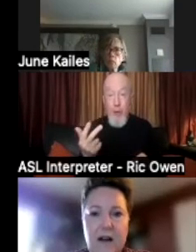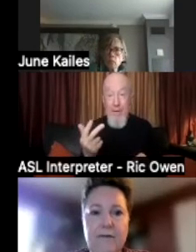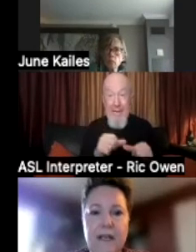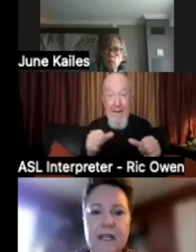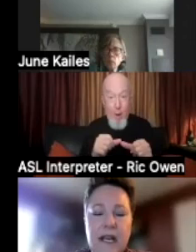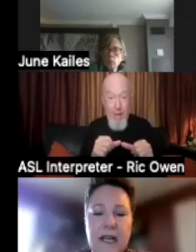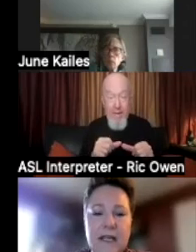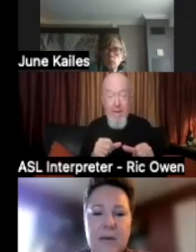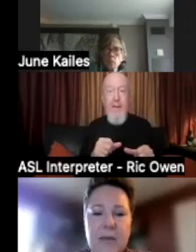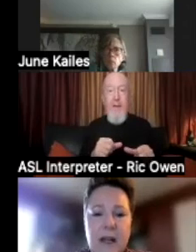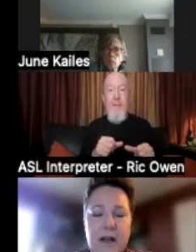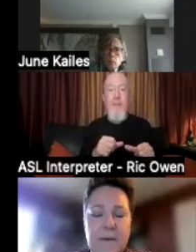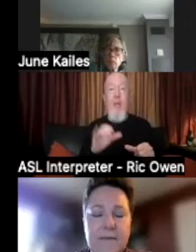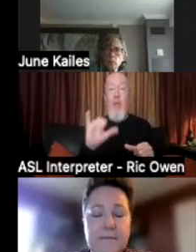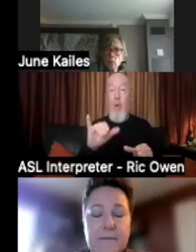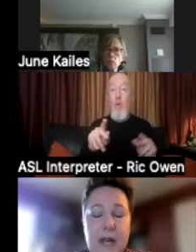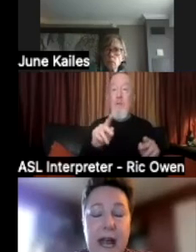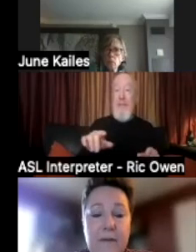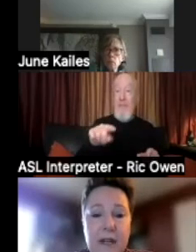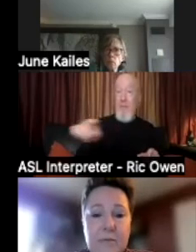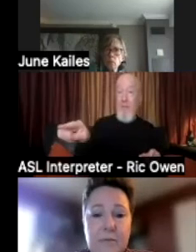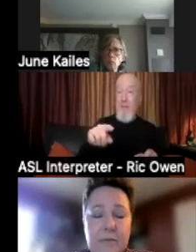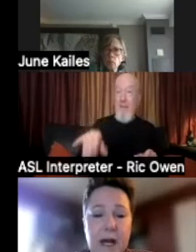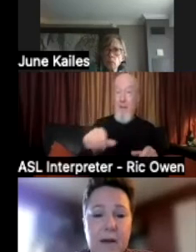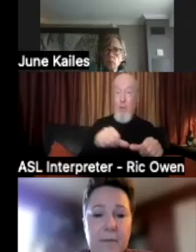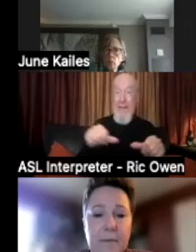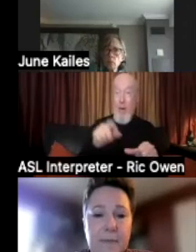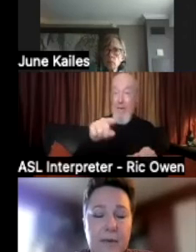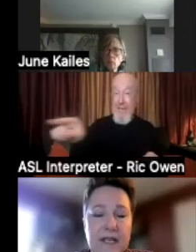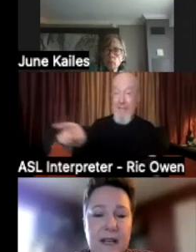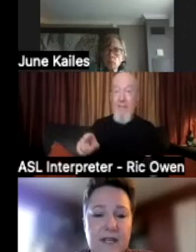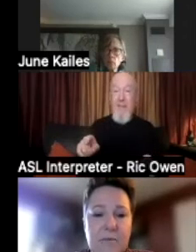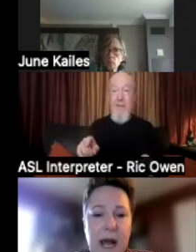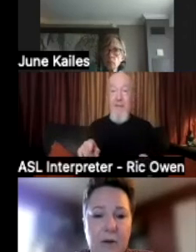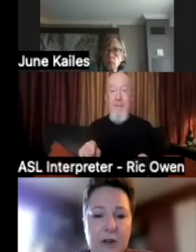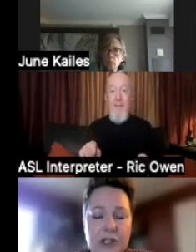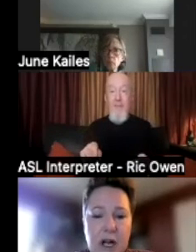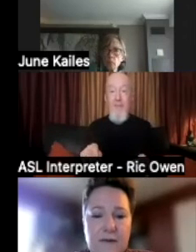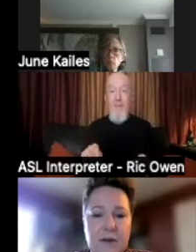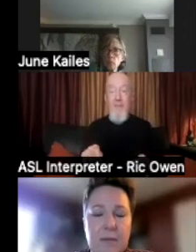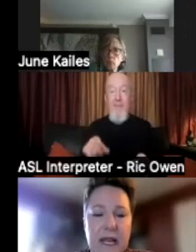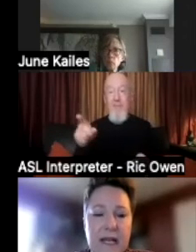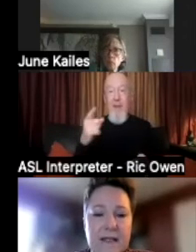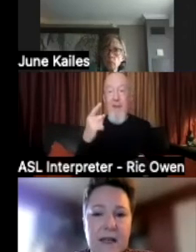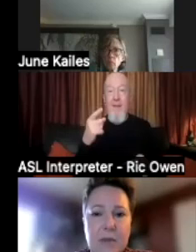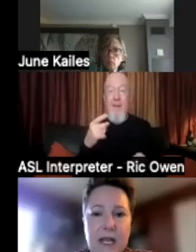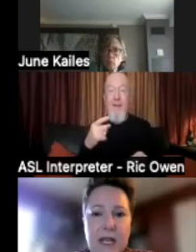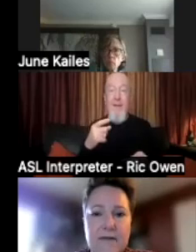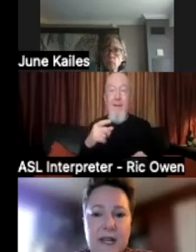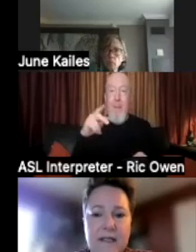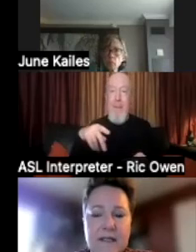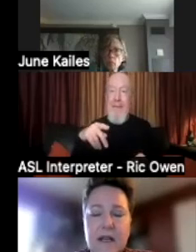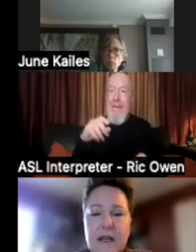that often end up having public safety power shutoffs, or